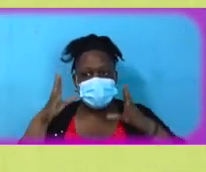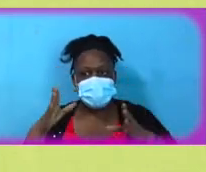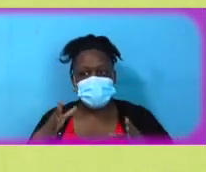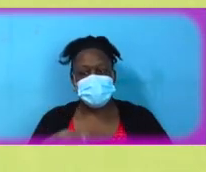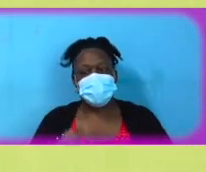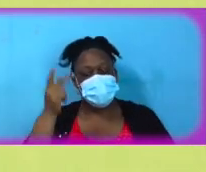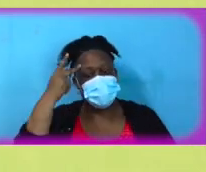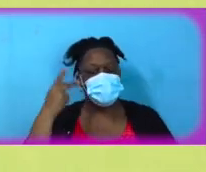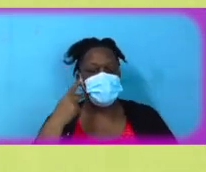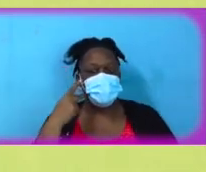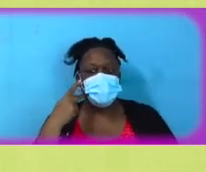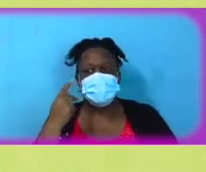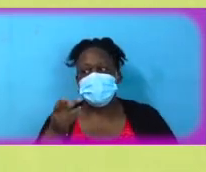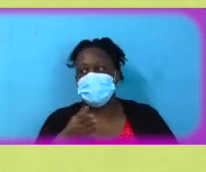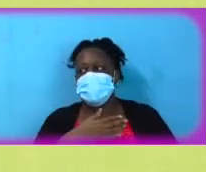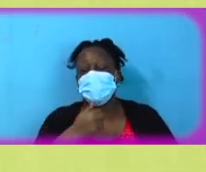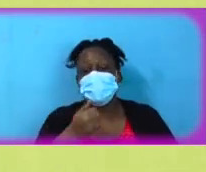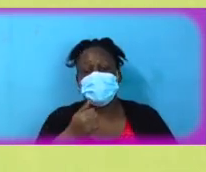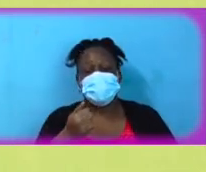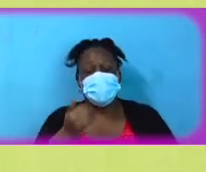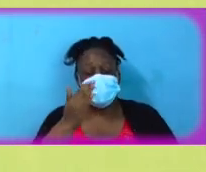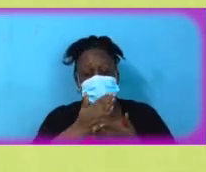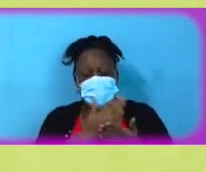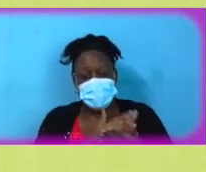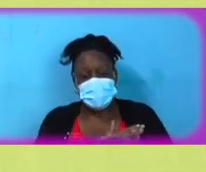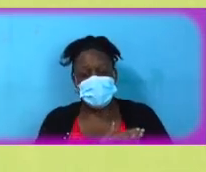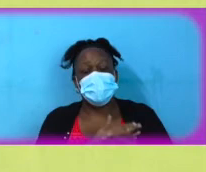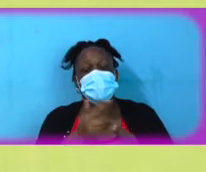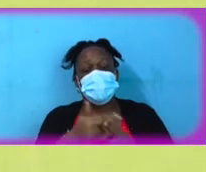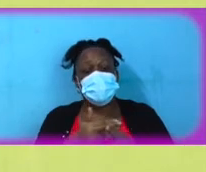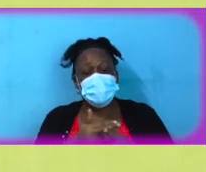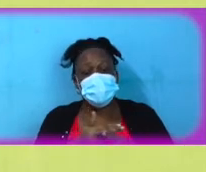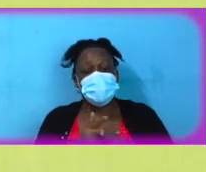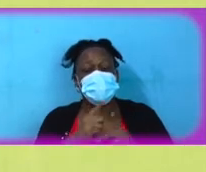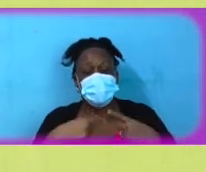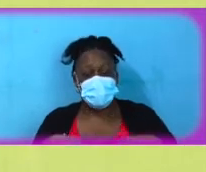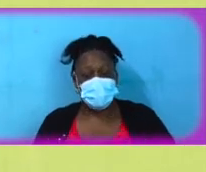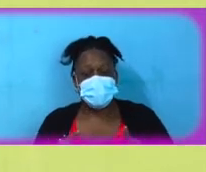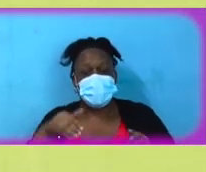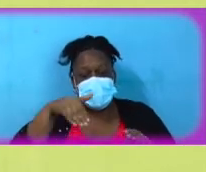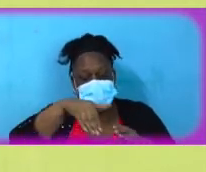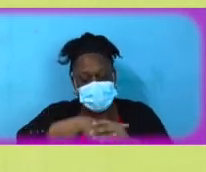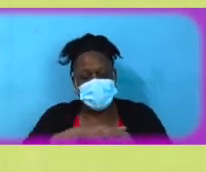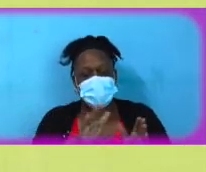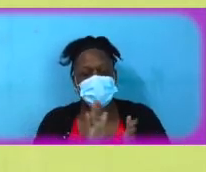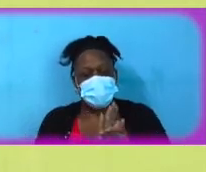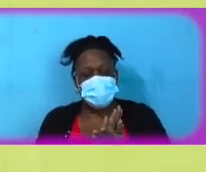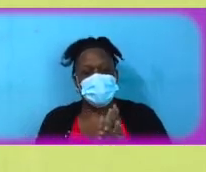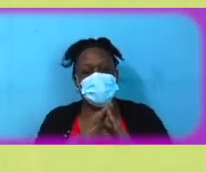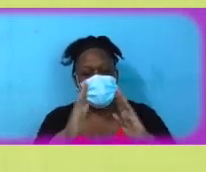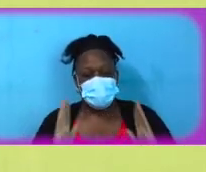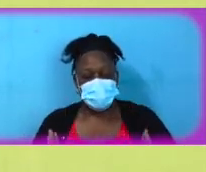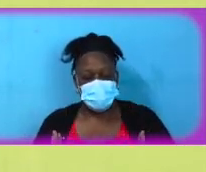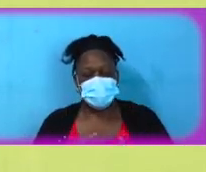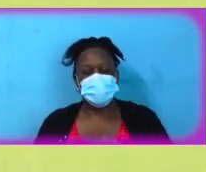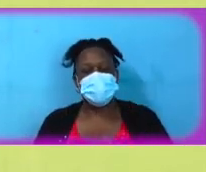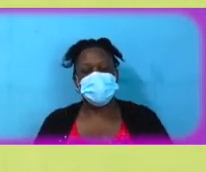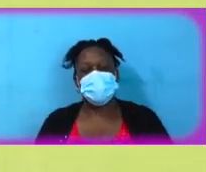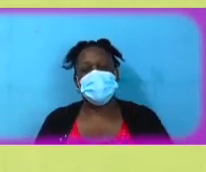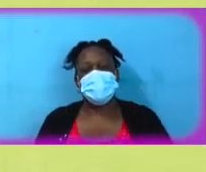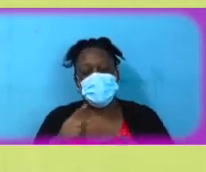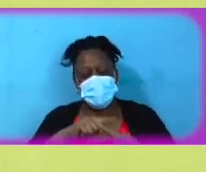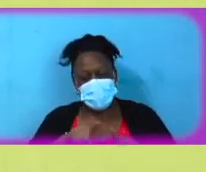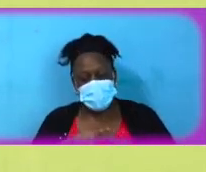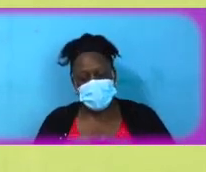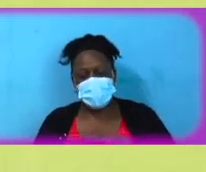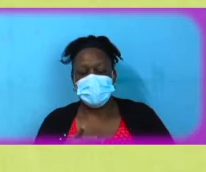will engage parents, students, educators, and health experts on a plan for the safe return of students